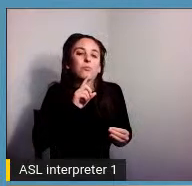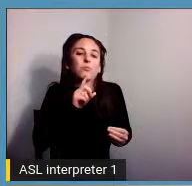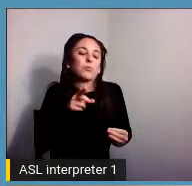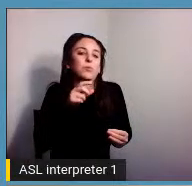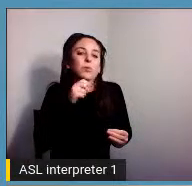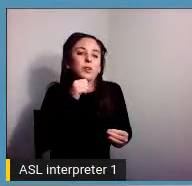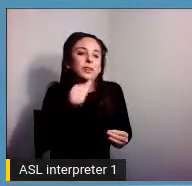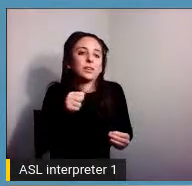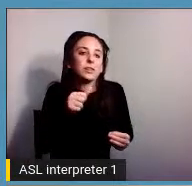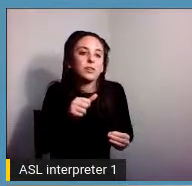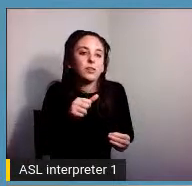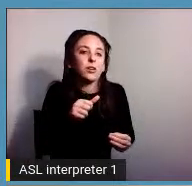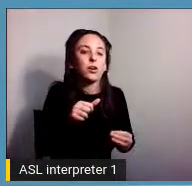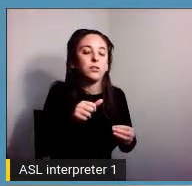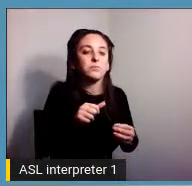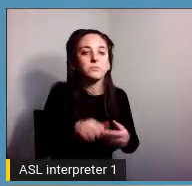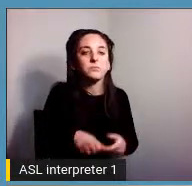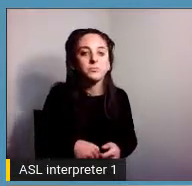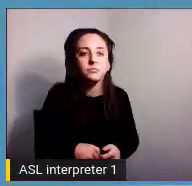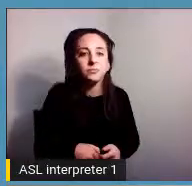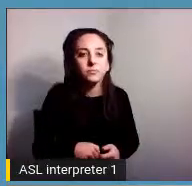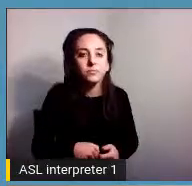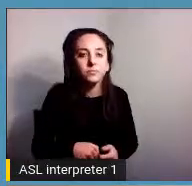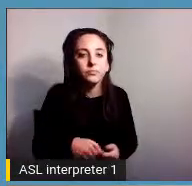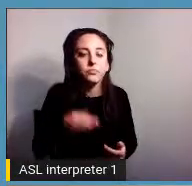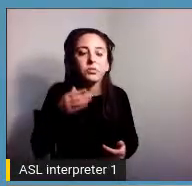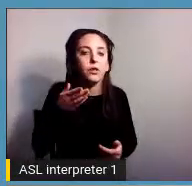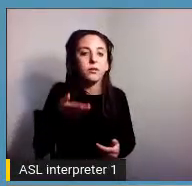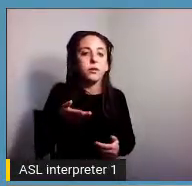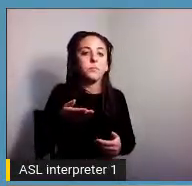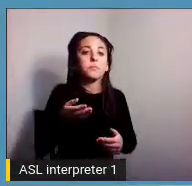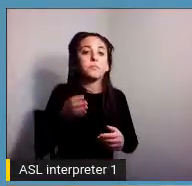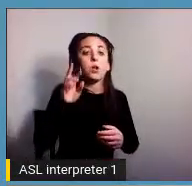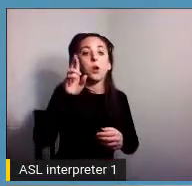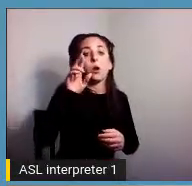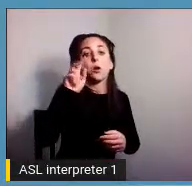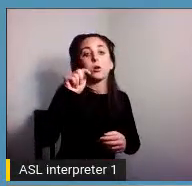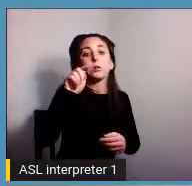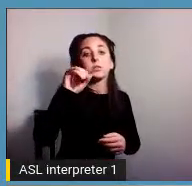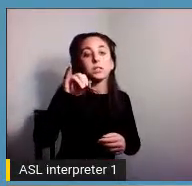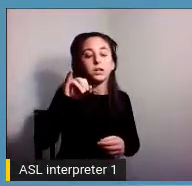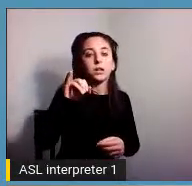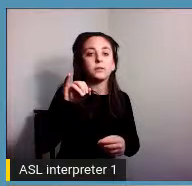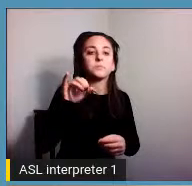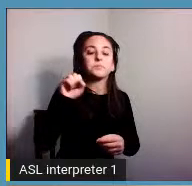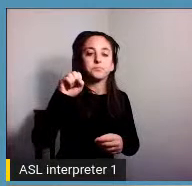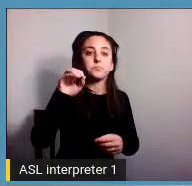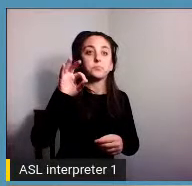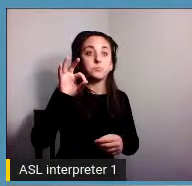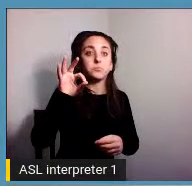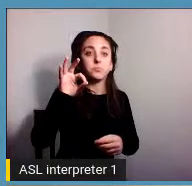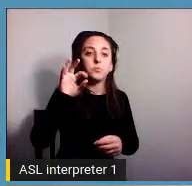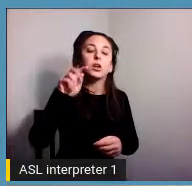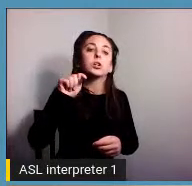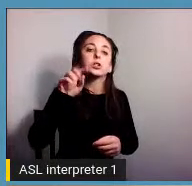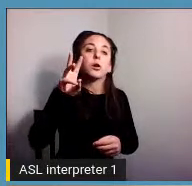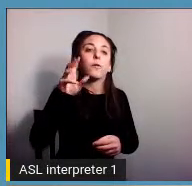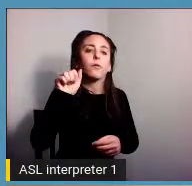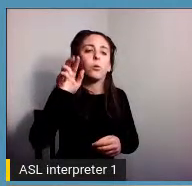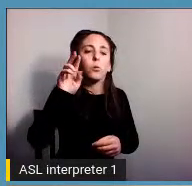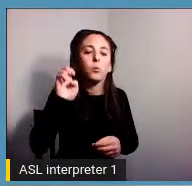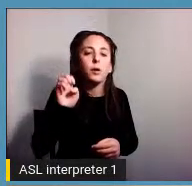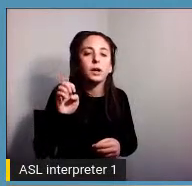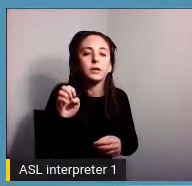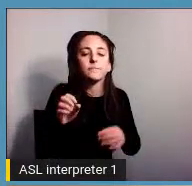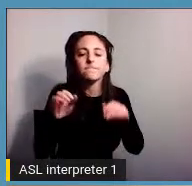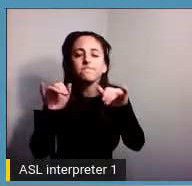I'm building an RTI, then the software is actually looking pixel by pixel across that stack of images to calculate the RTI